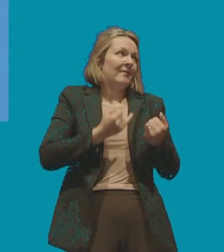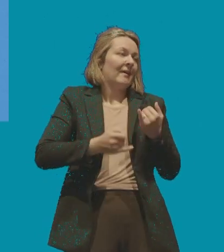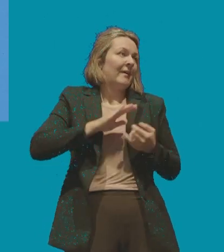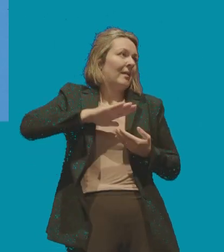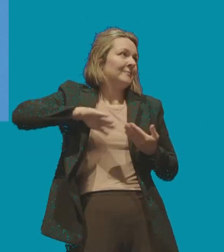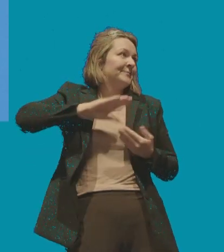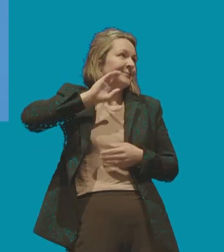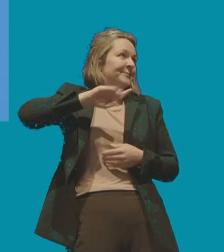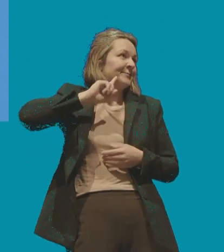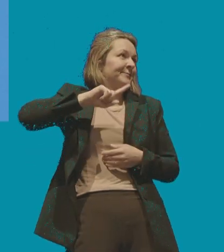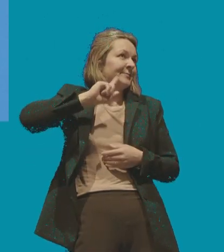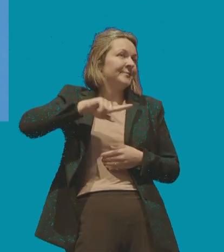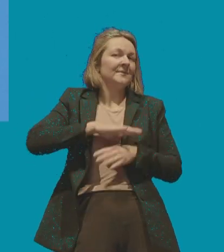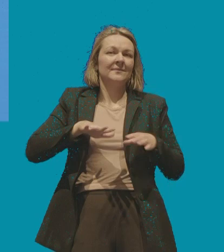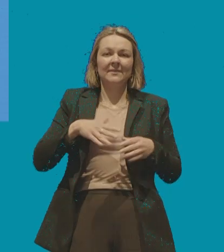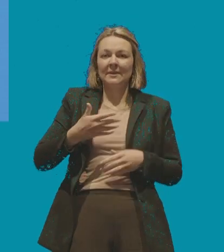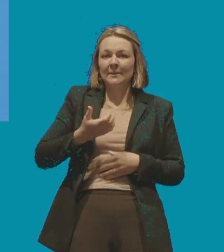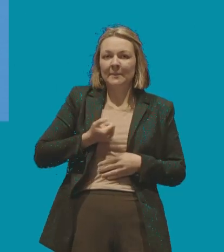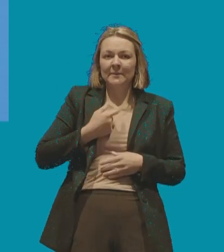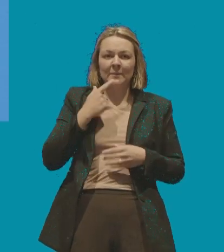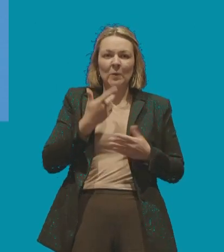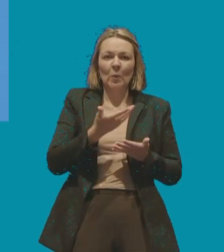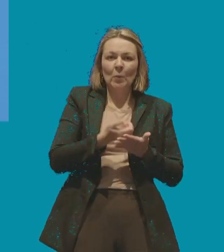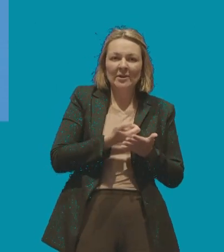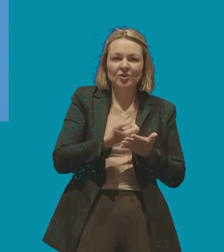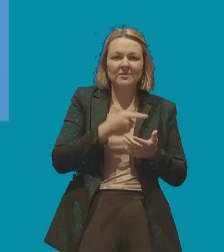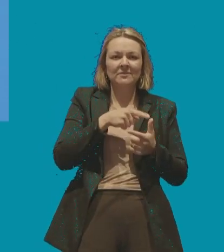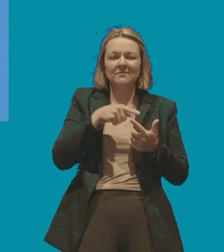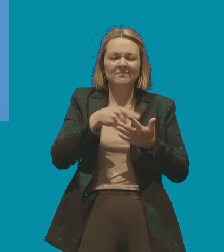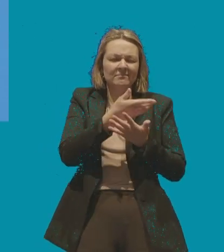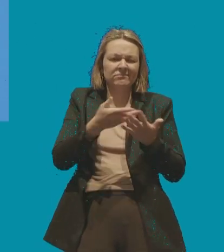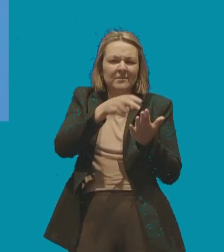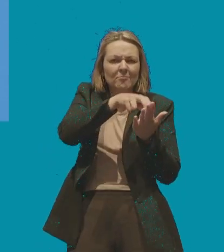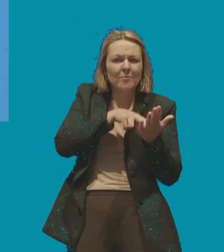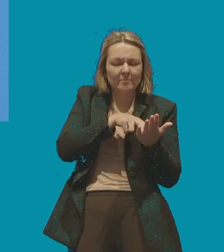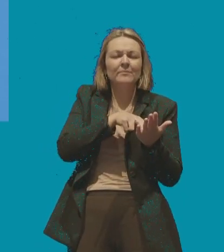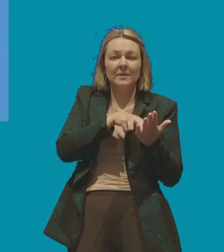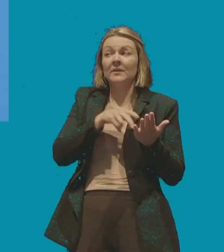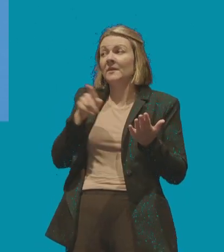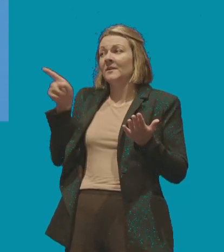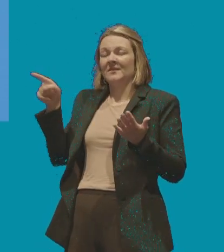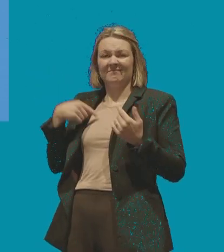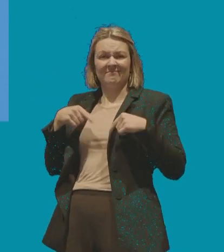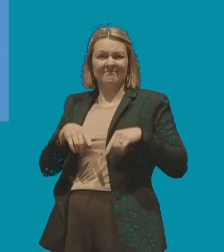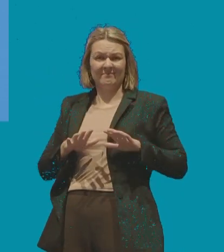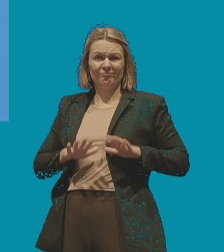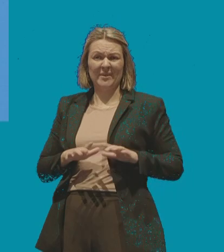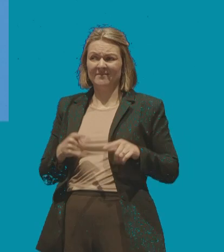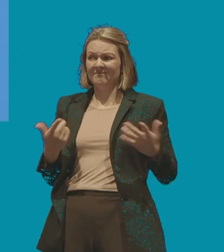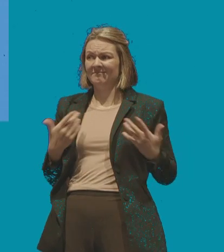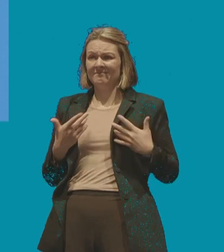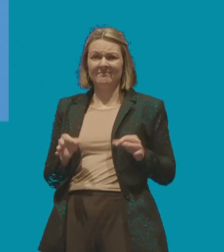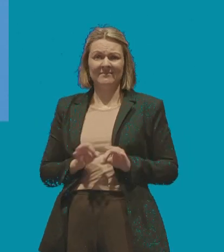public services, on wages, and on living standards. This is a country where literally nothing works